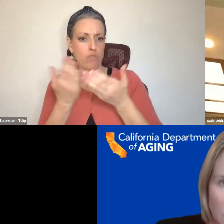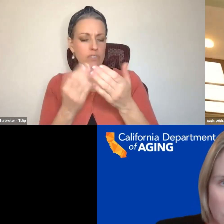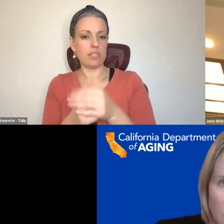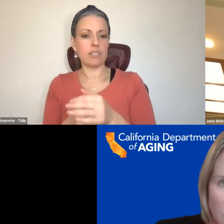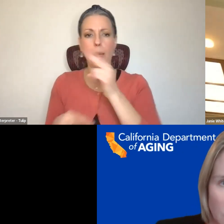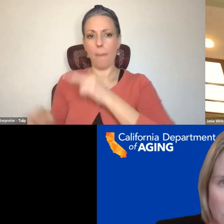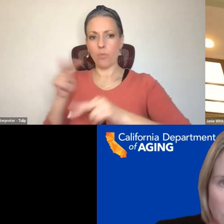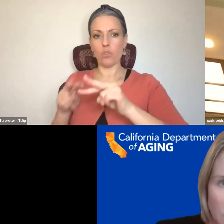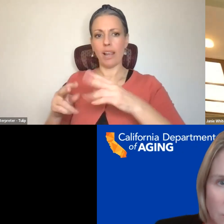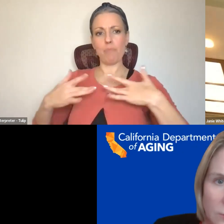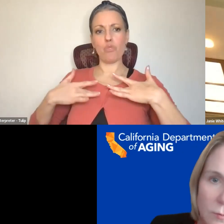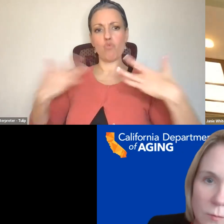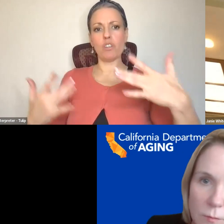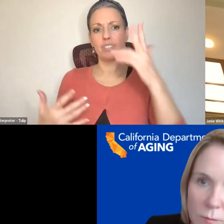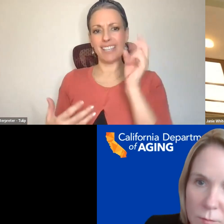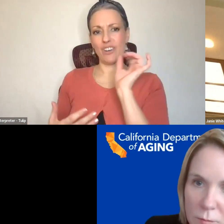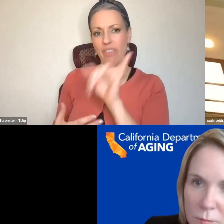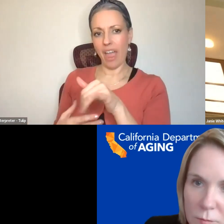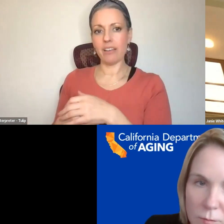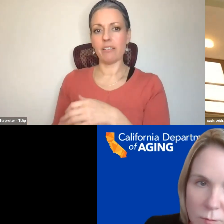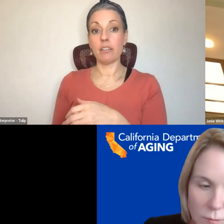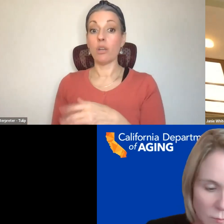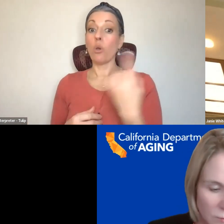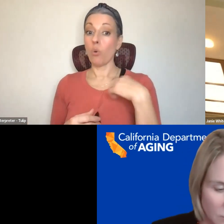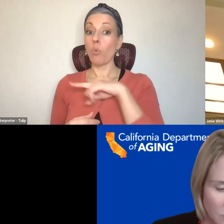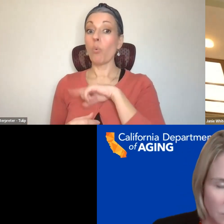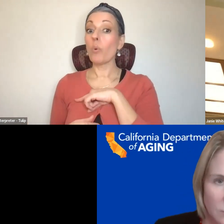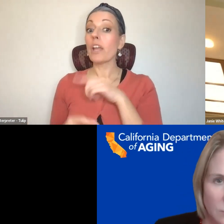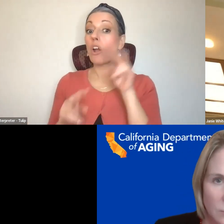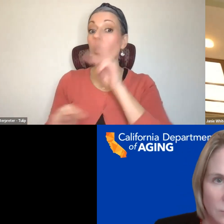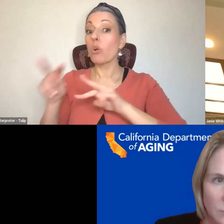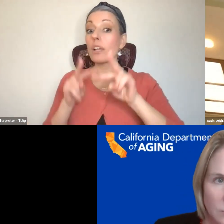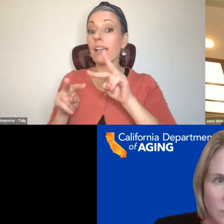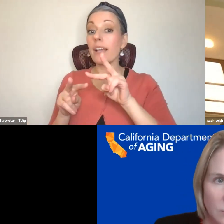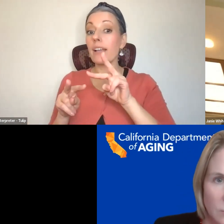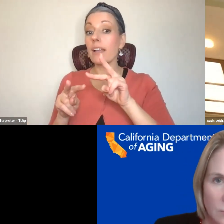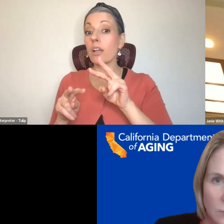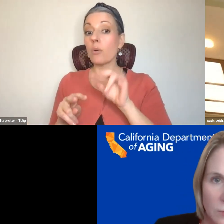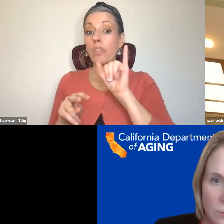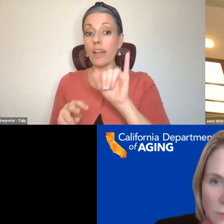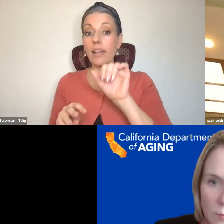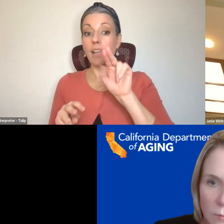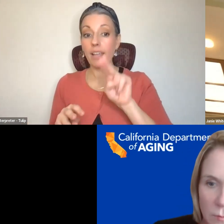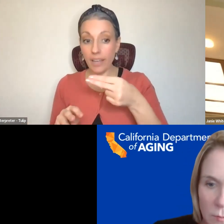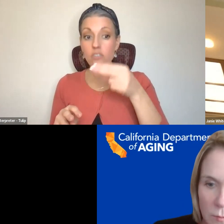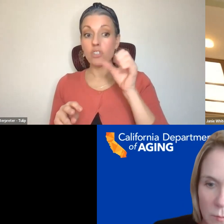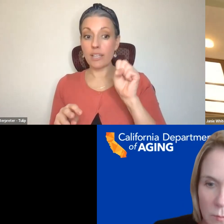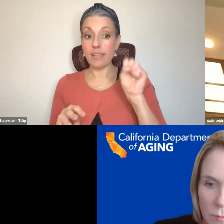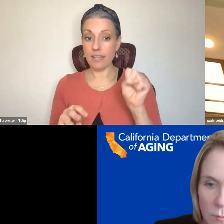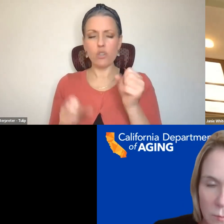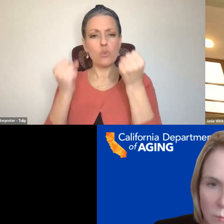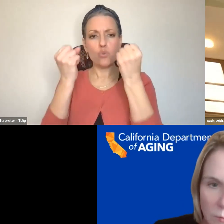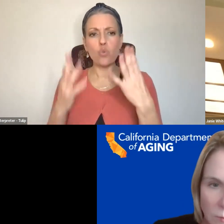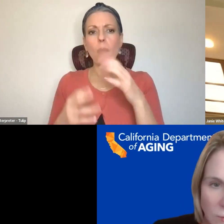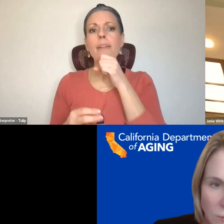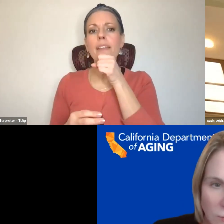am just thrilled to hear this, because we are looking at, with IHSS, so many